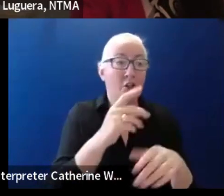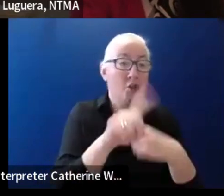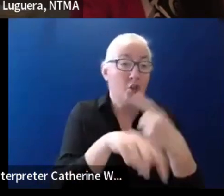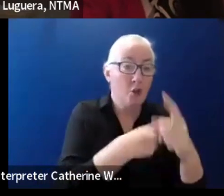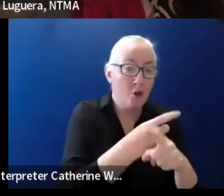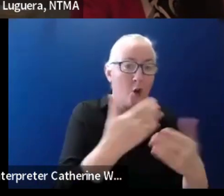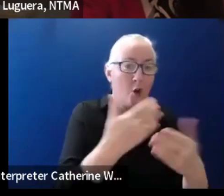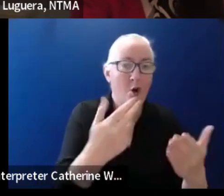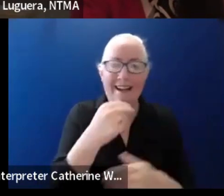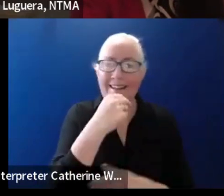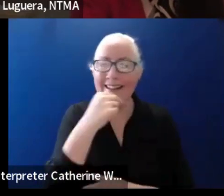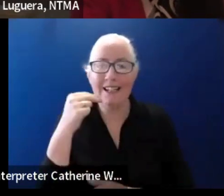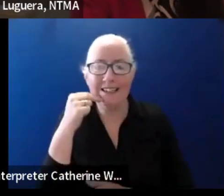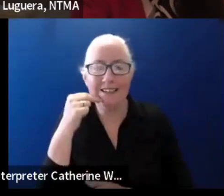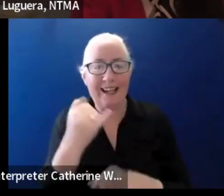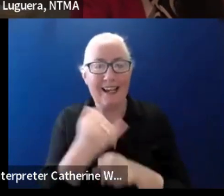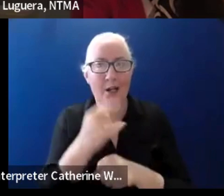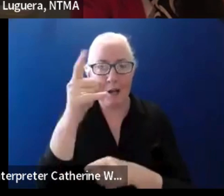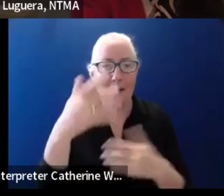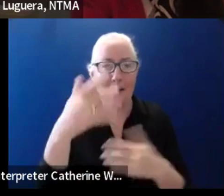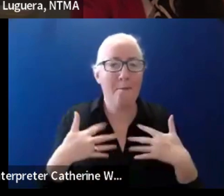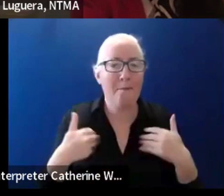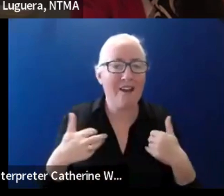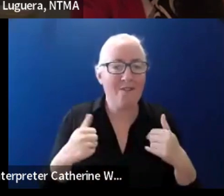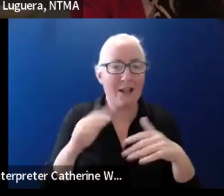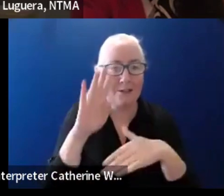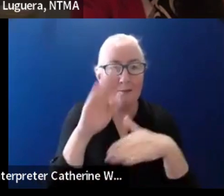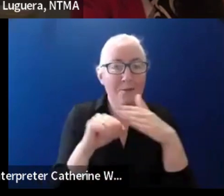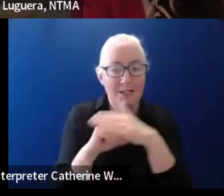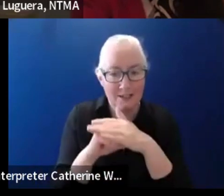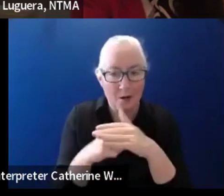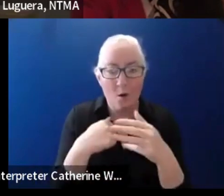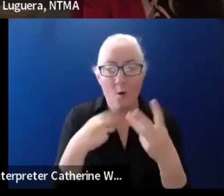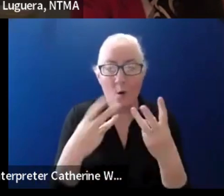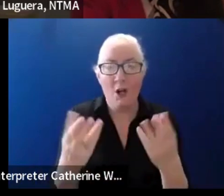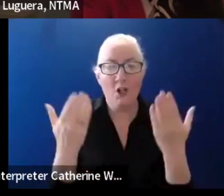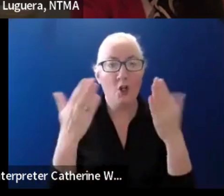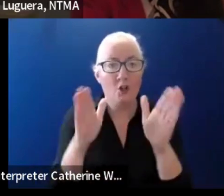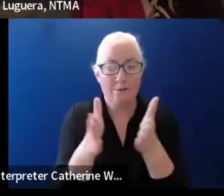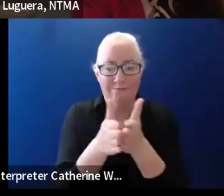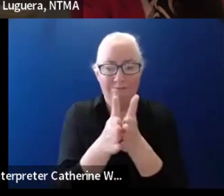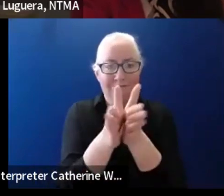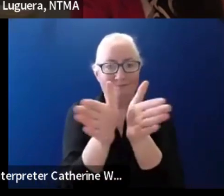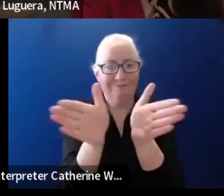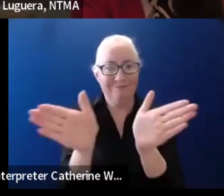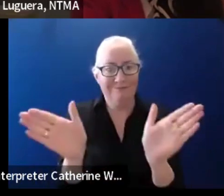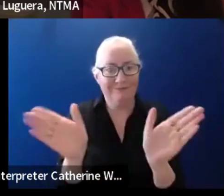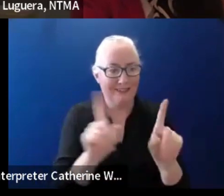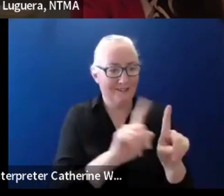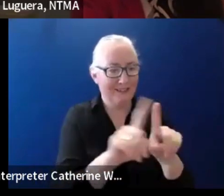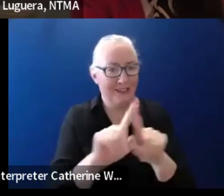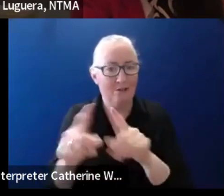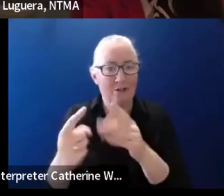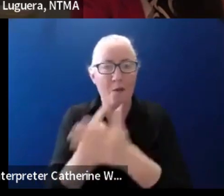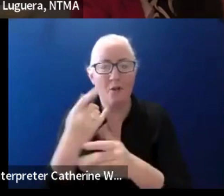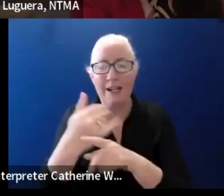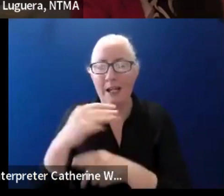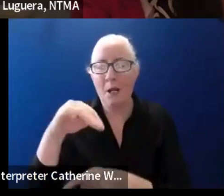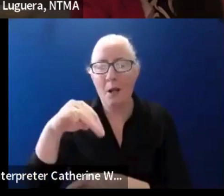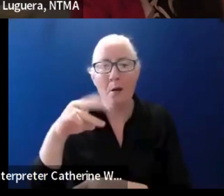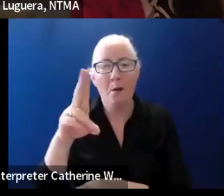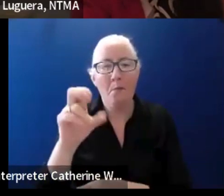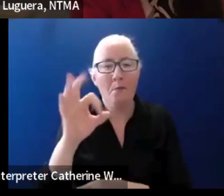colleagues working in our Belfast business. And we were very mindful that we wanted to show the breadth of opportunities in Musgrave and in the retail